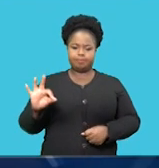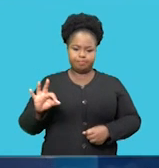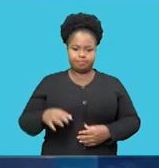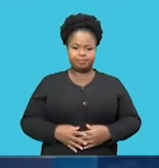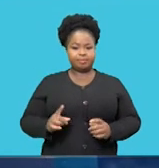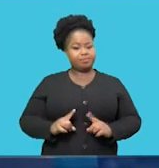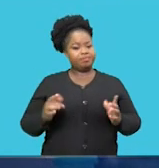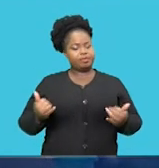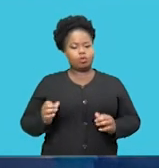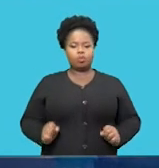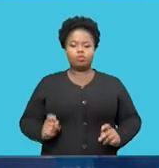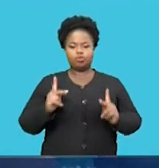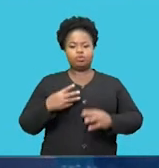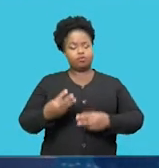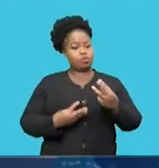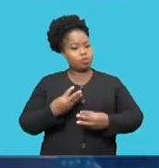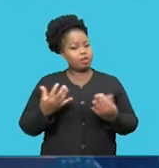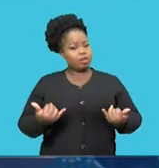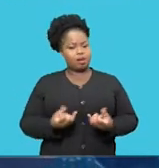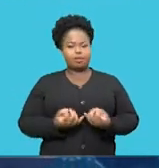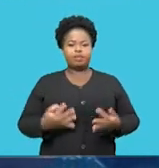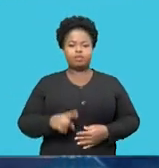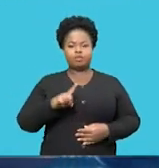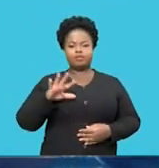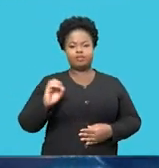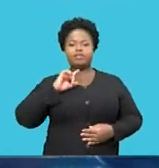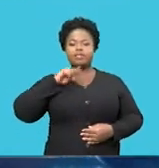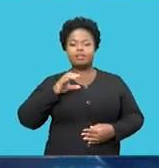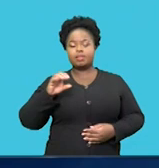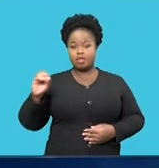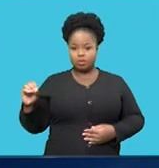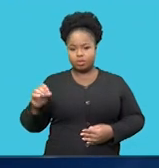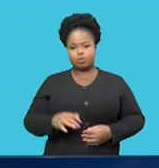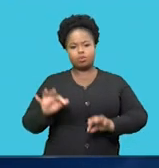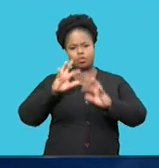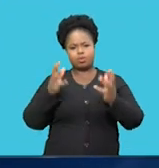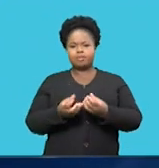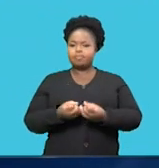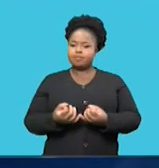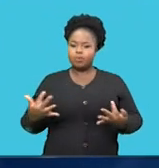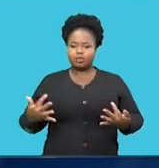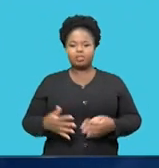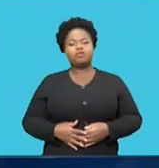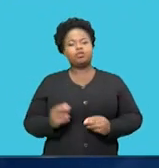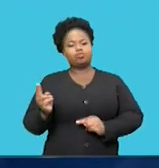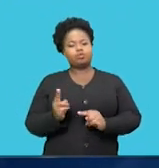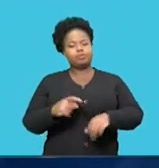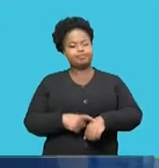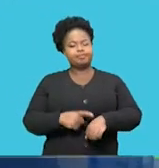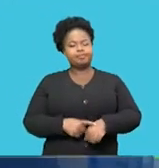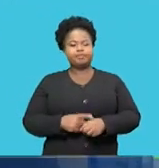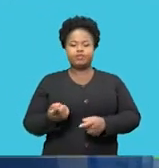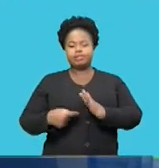ka-2023. Kudaleka amathuba emisebenzi angu-150,000 ezweni lonke, eminingi kube imisebenzi yesikhashana.